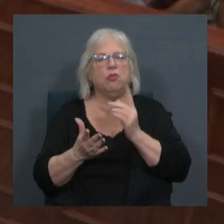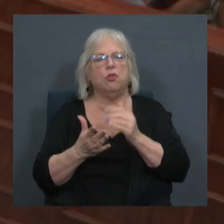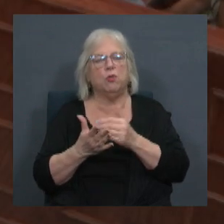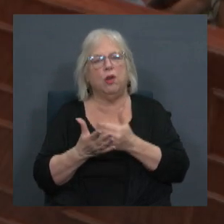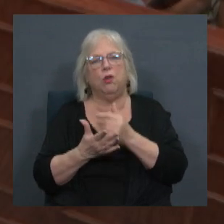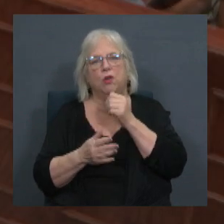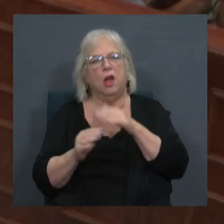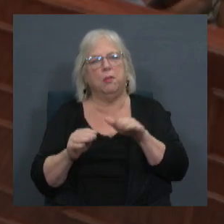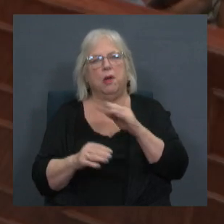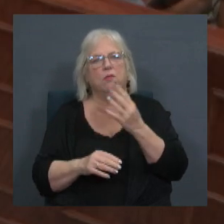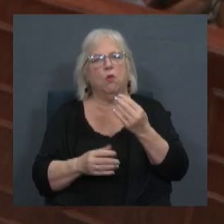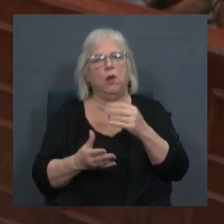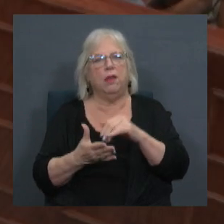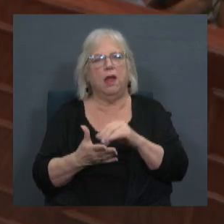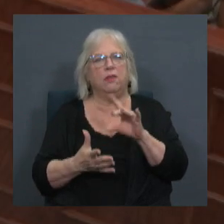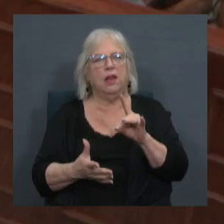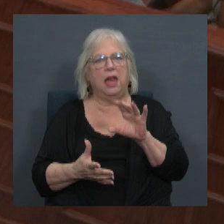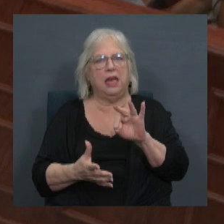exceed